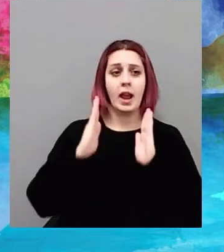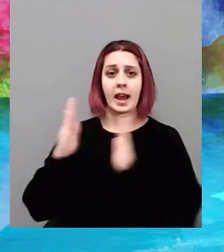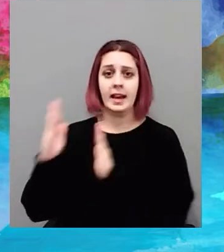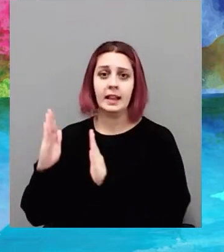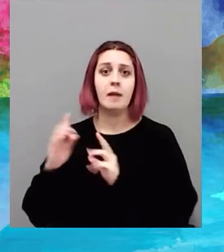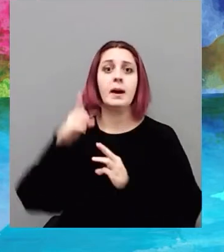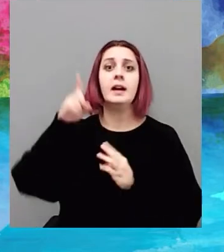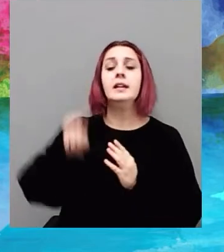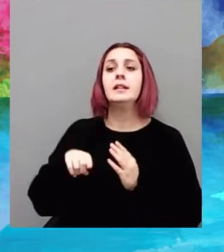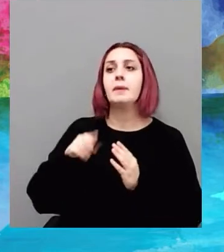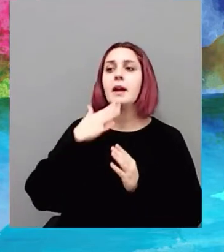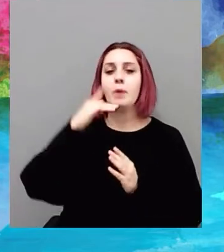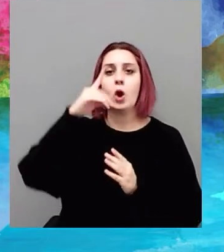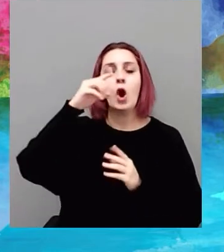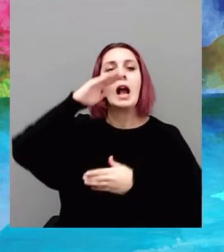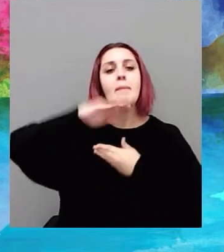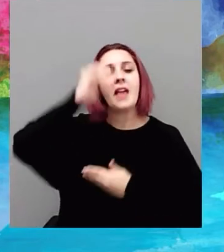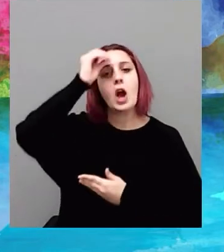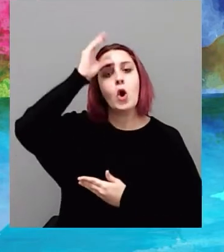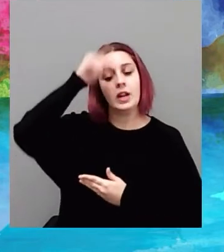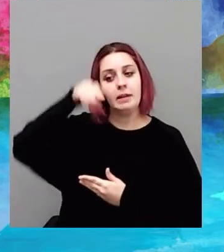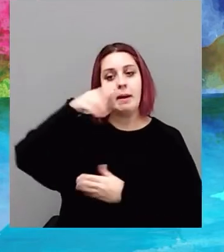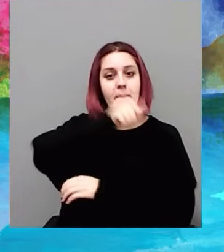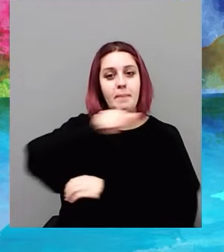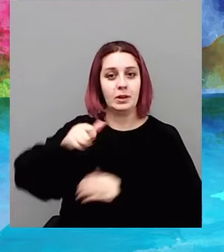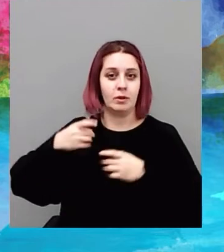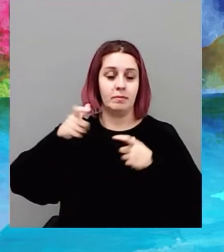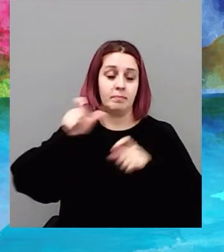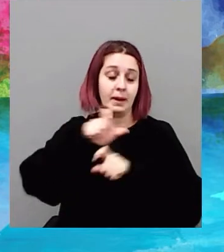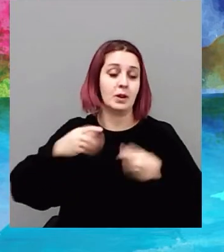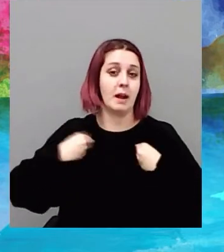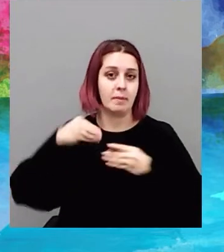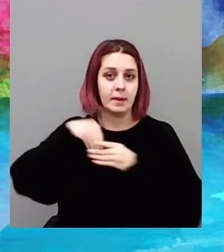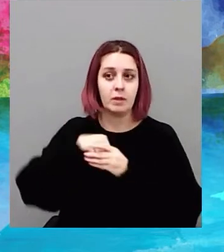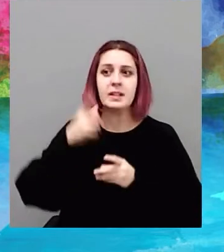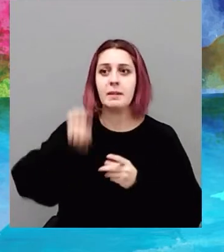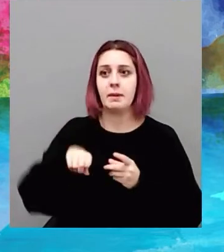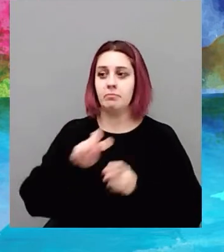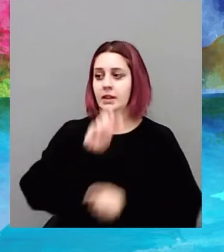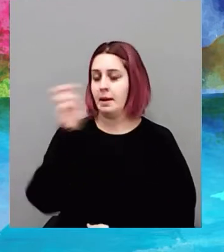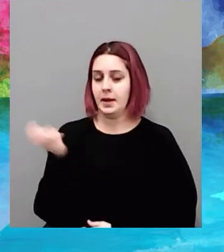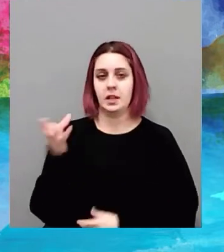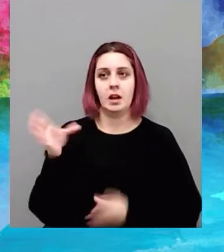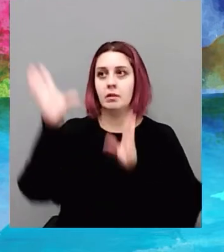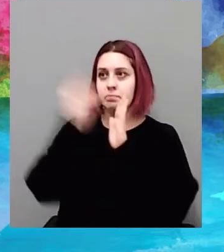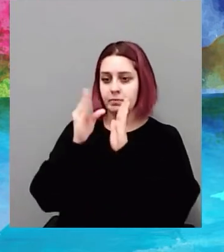physical capacities of the citizens, and many other facets of diversity.